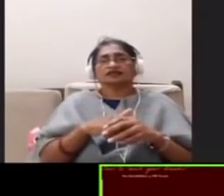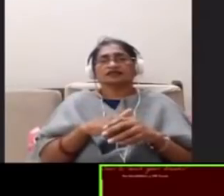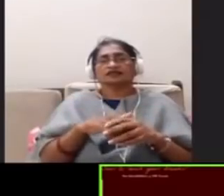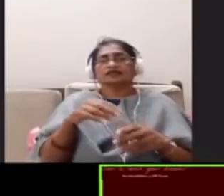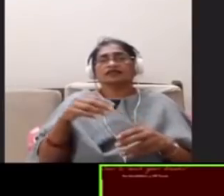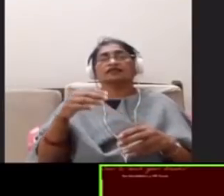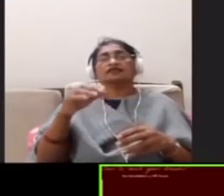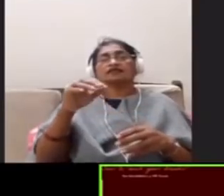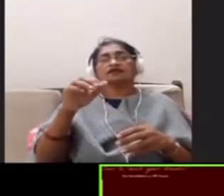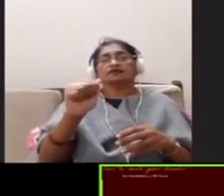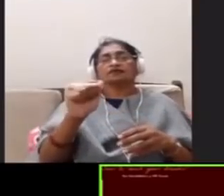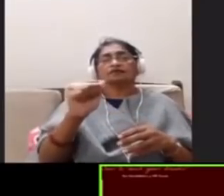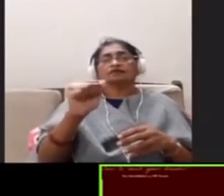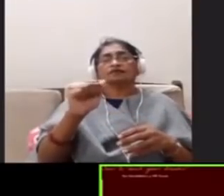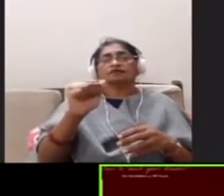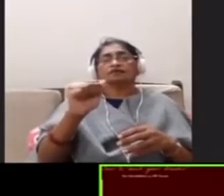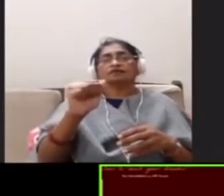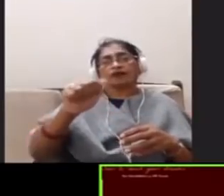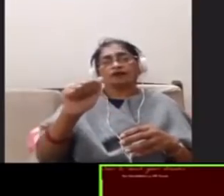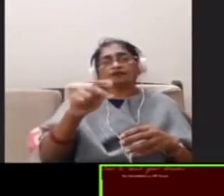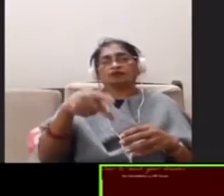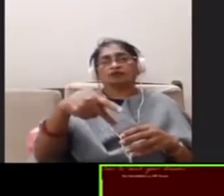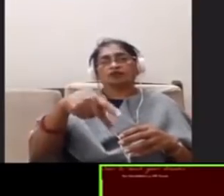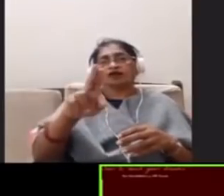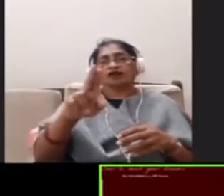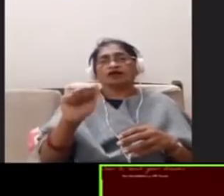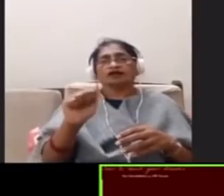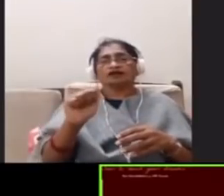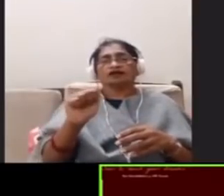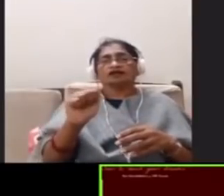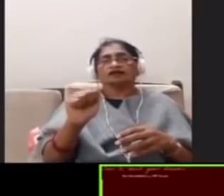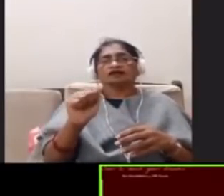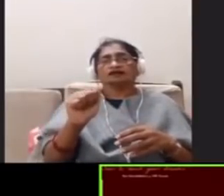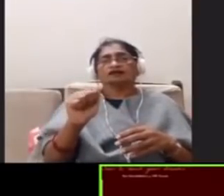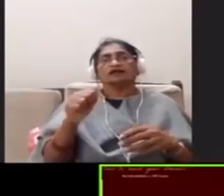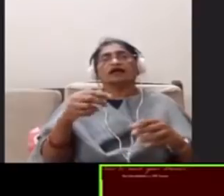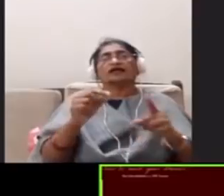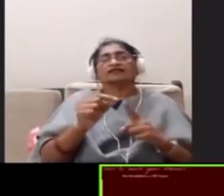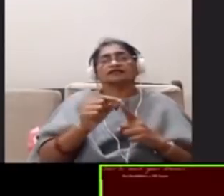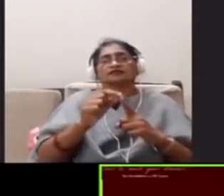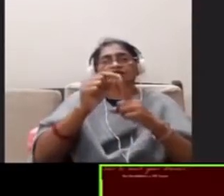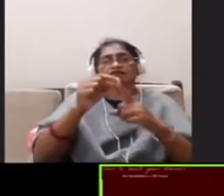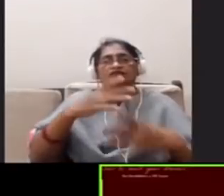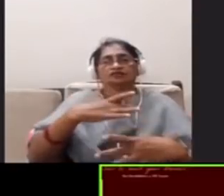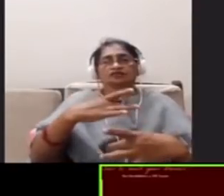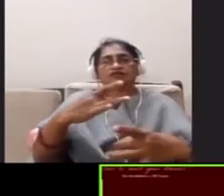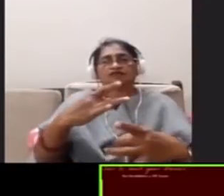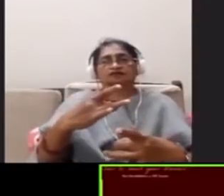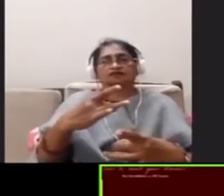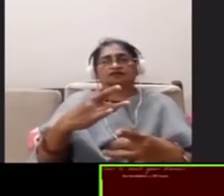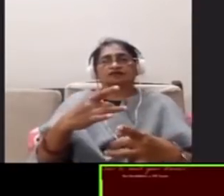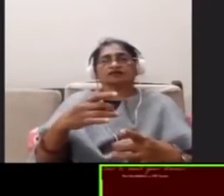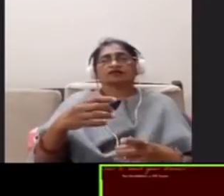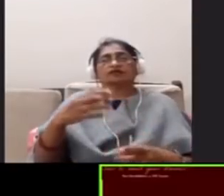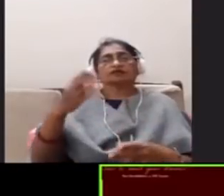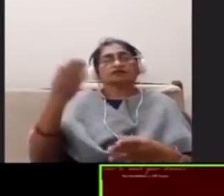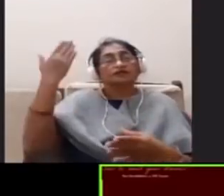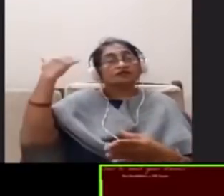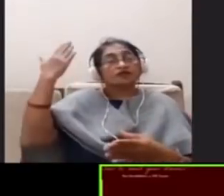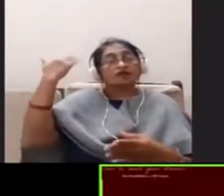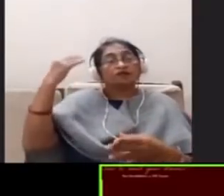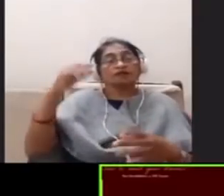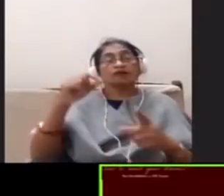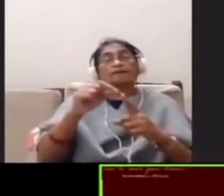before getting back to Kenya to work as a senior advisor on special interest groups to the former Prime Minister of